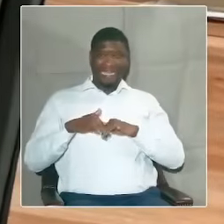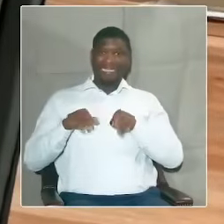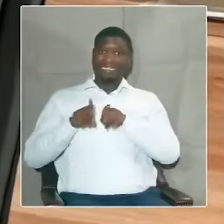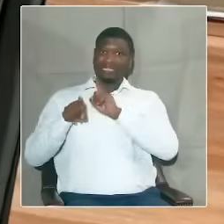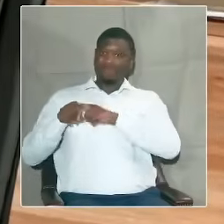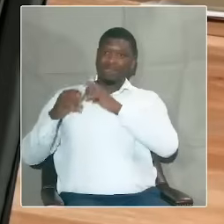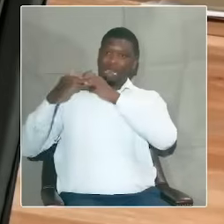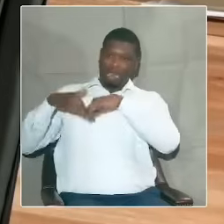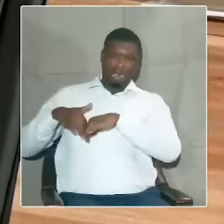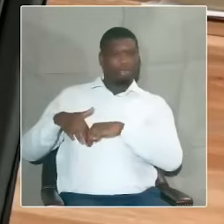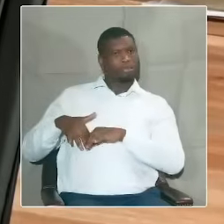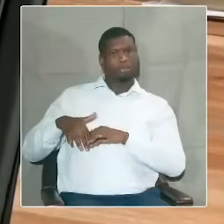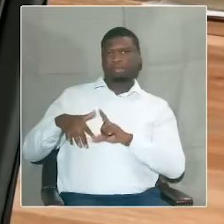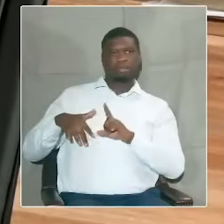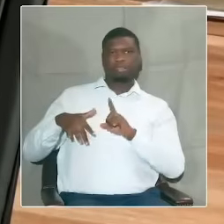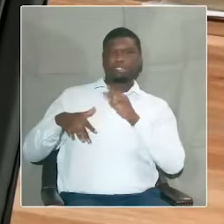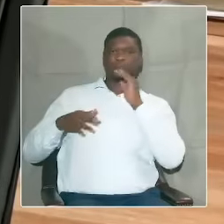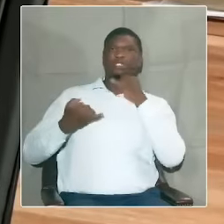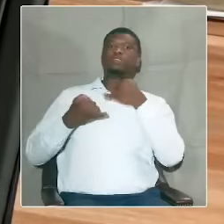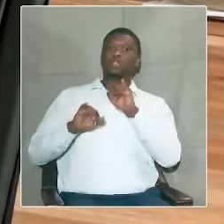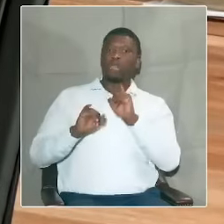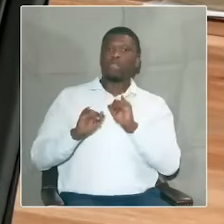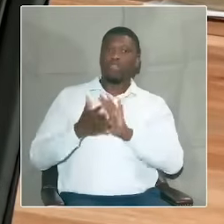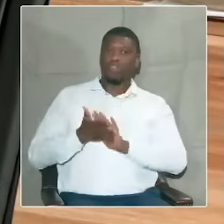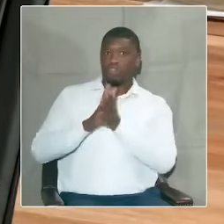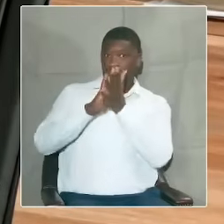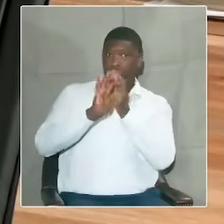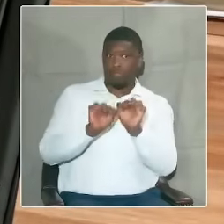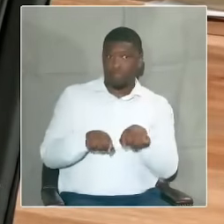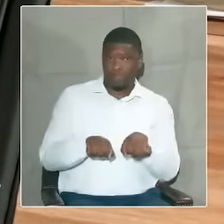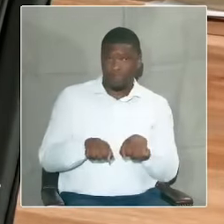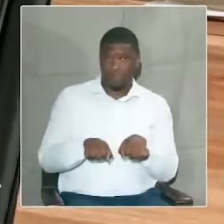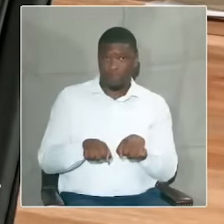stipulated here would still have a disruptive effect.